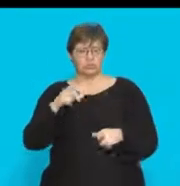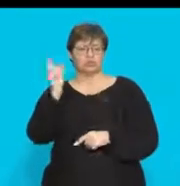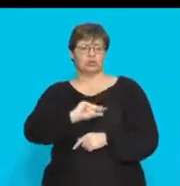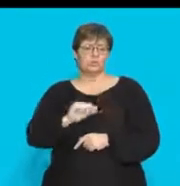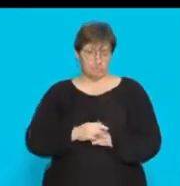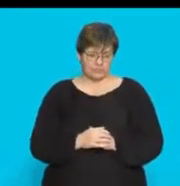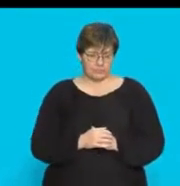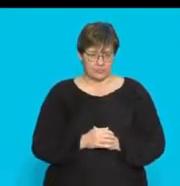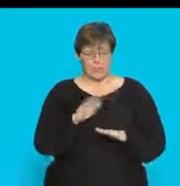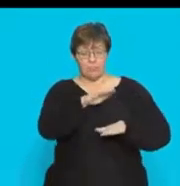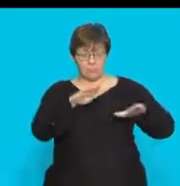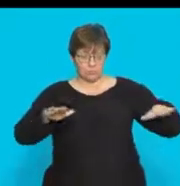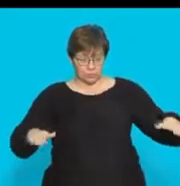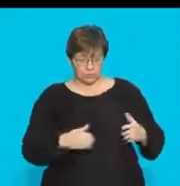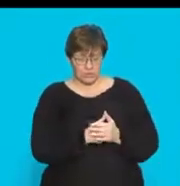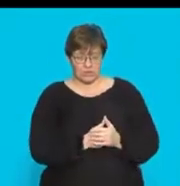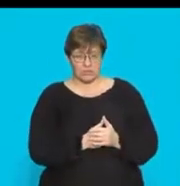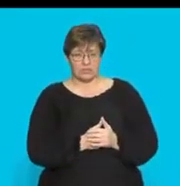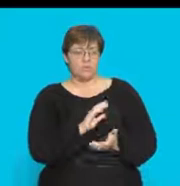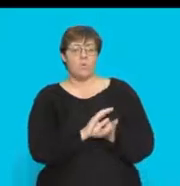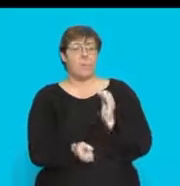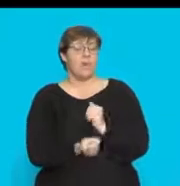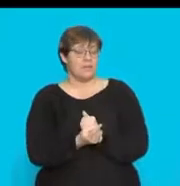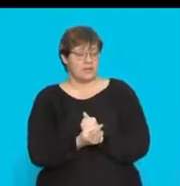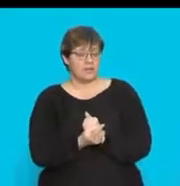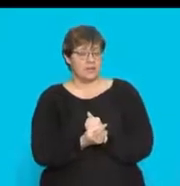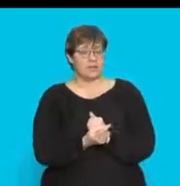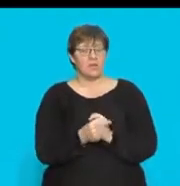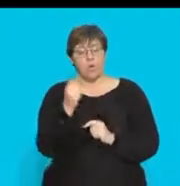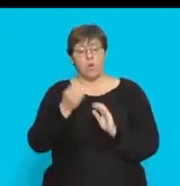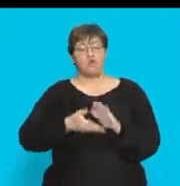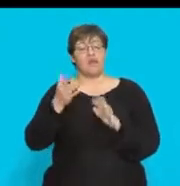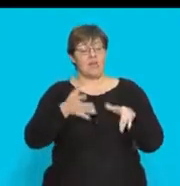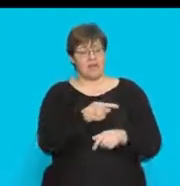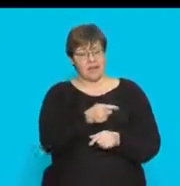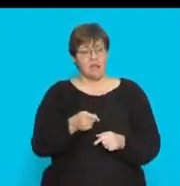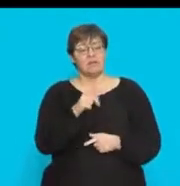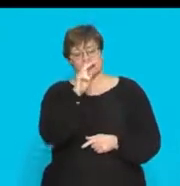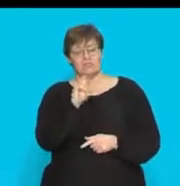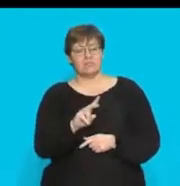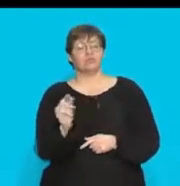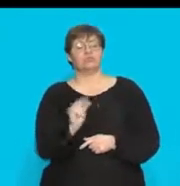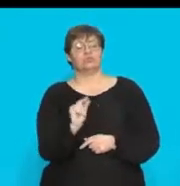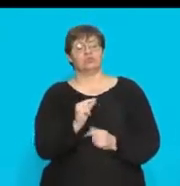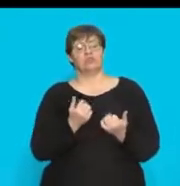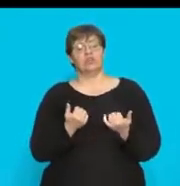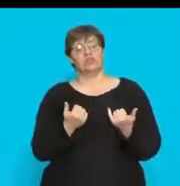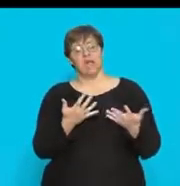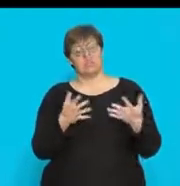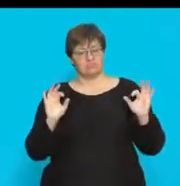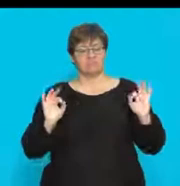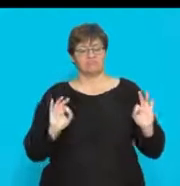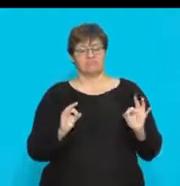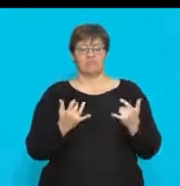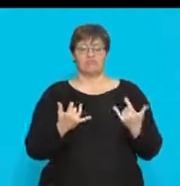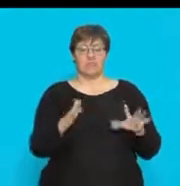quite cheap. We lay them down, right, and what happens? All those little runners go, and soon our garden, all right, is